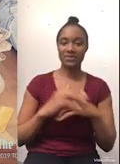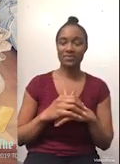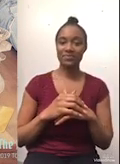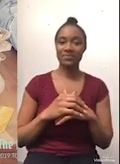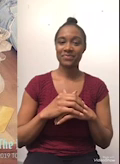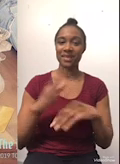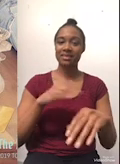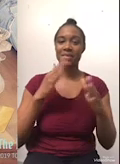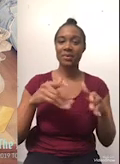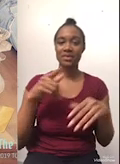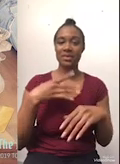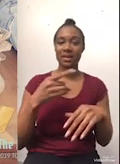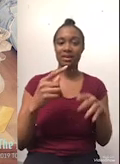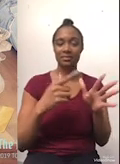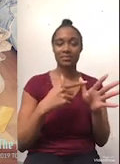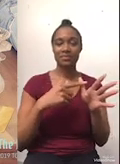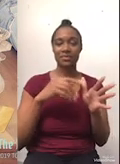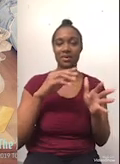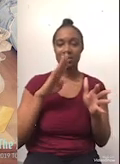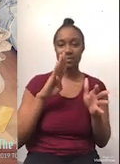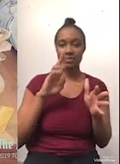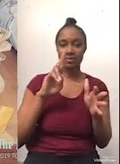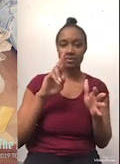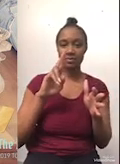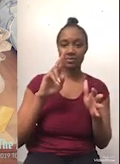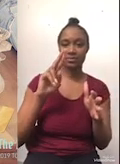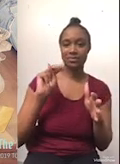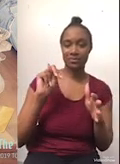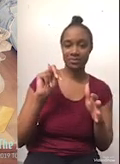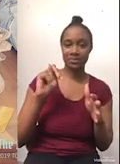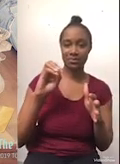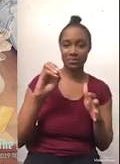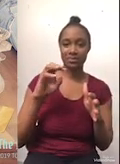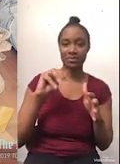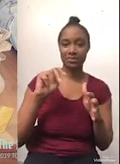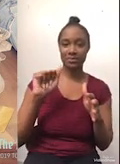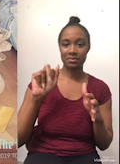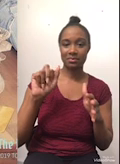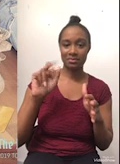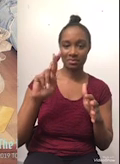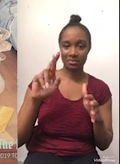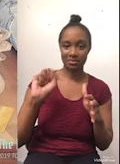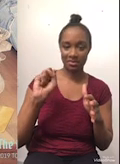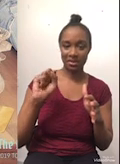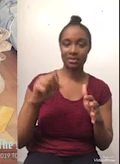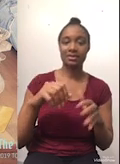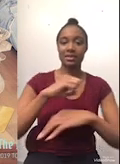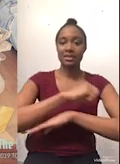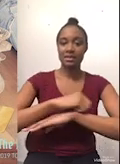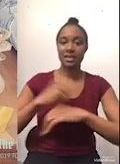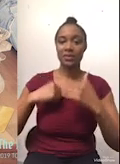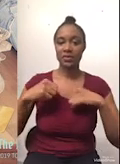I admire Bruno Mars for his stage presence and style of music. And I think J. Park,